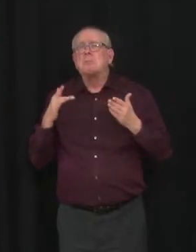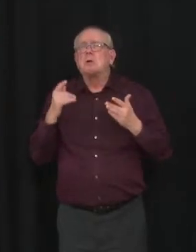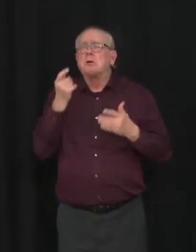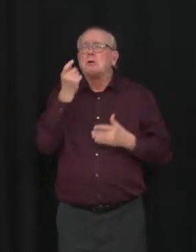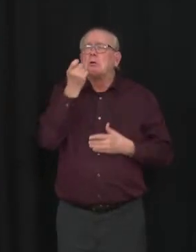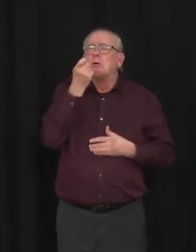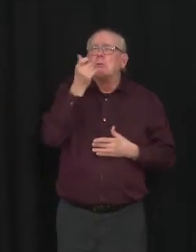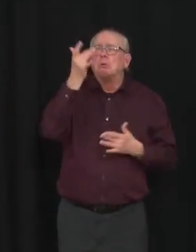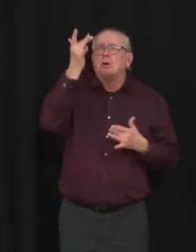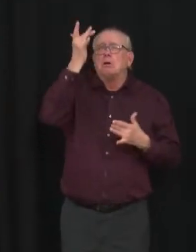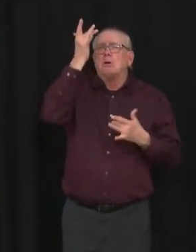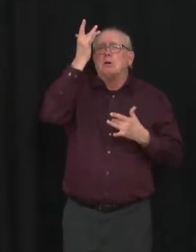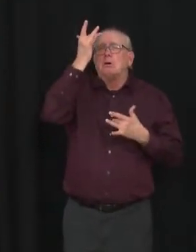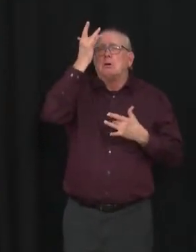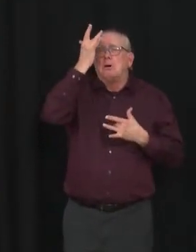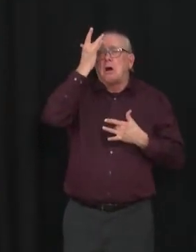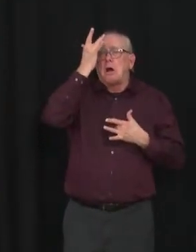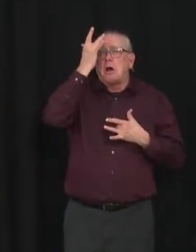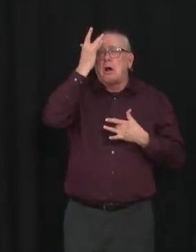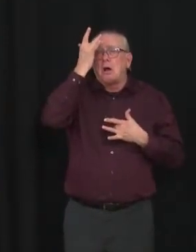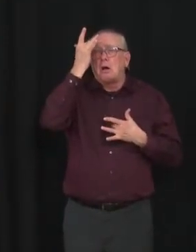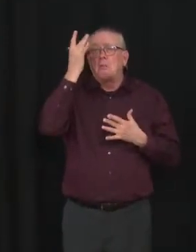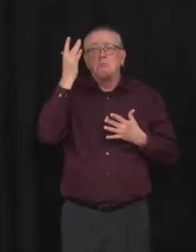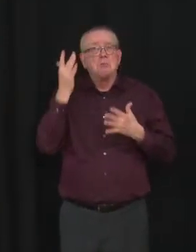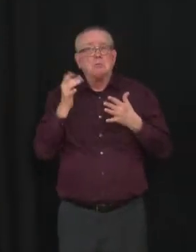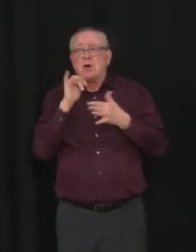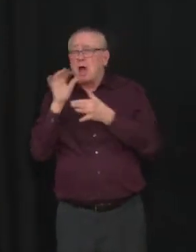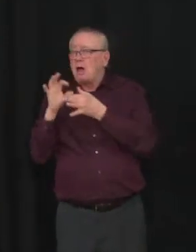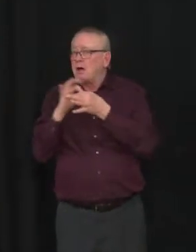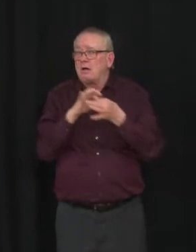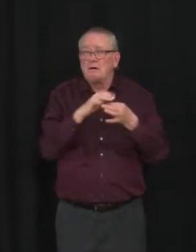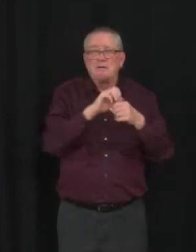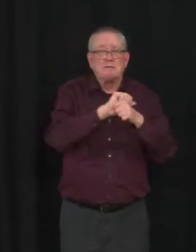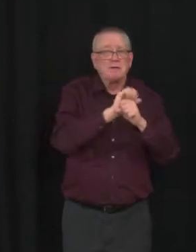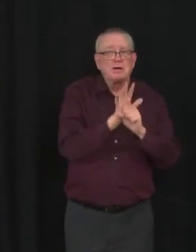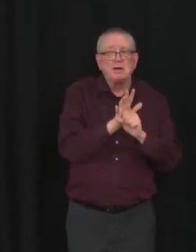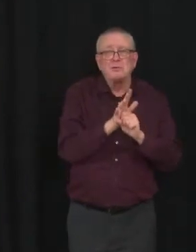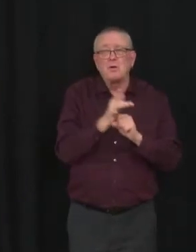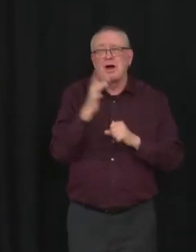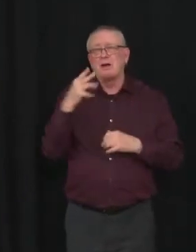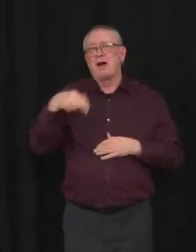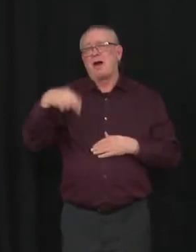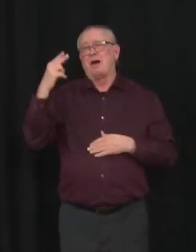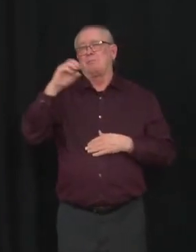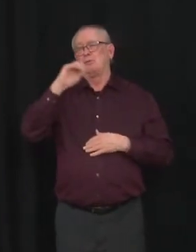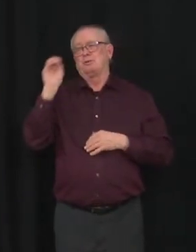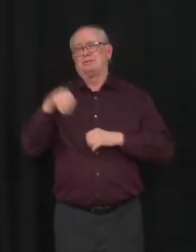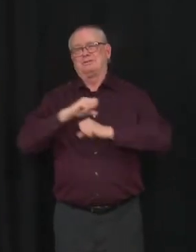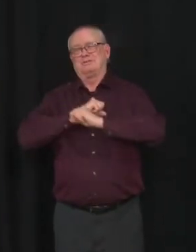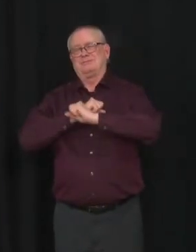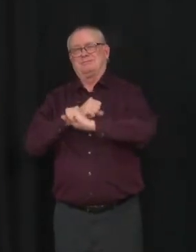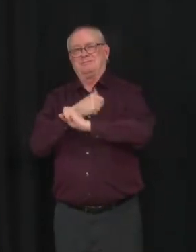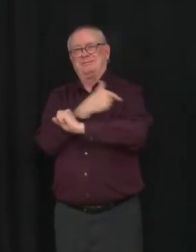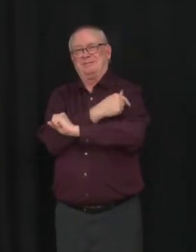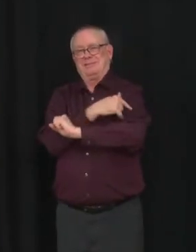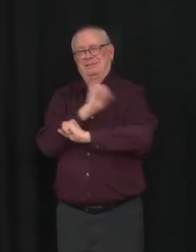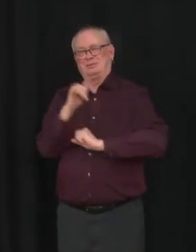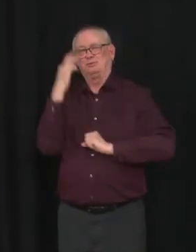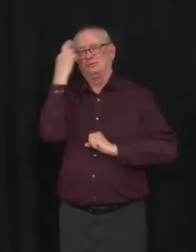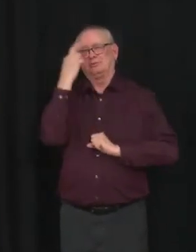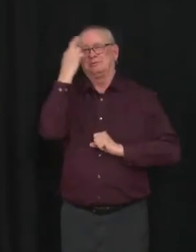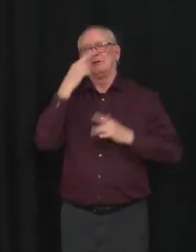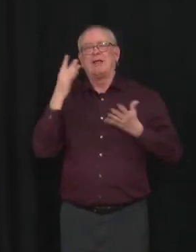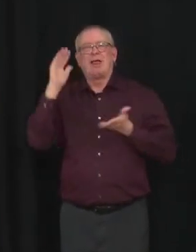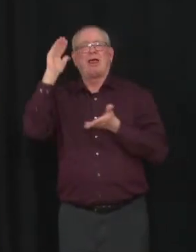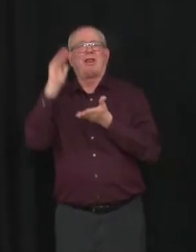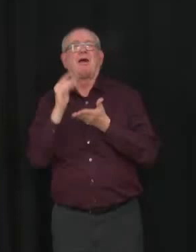to do intrinsically with the variant, but rather with the higher levels of population protection through either vaccination or prior infections.